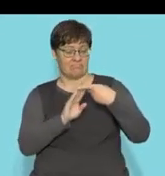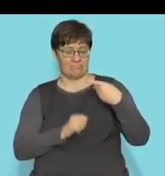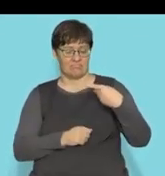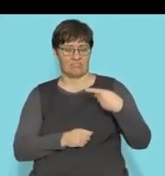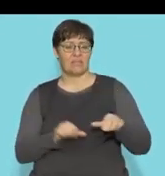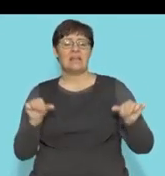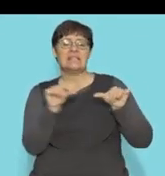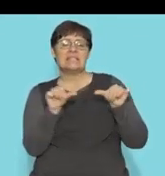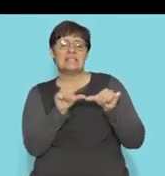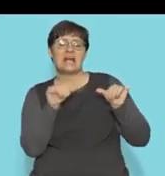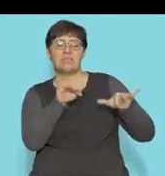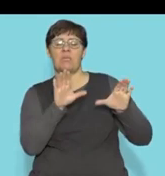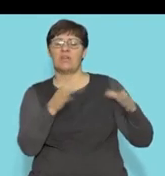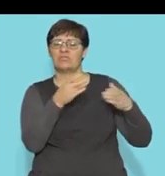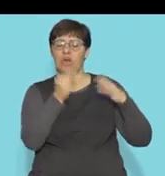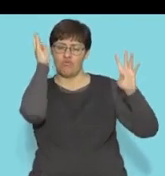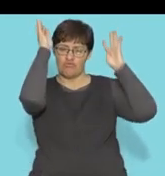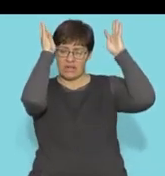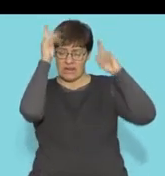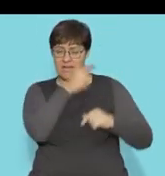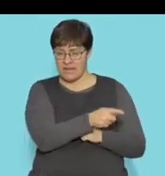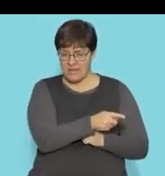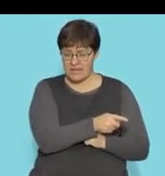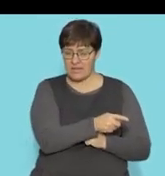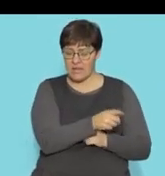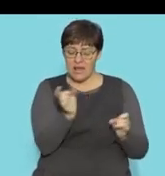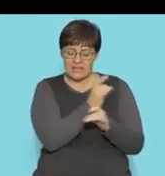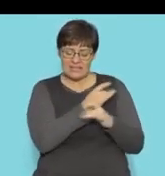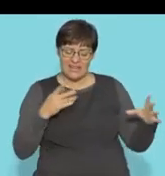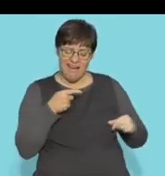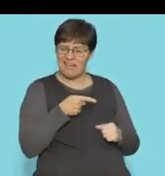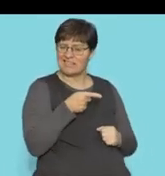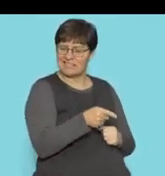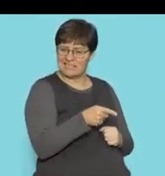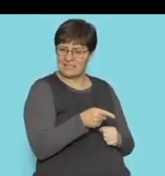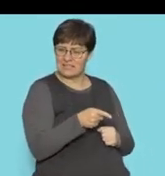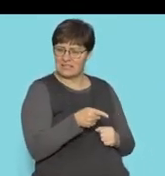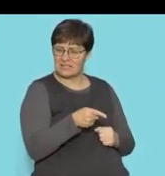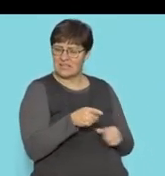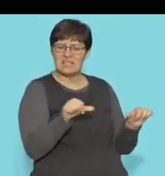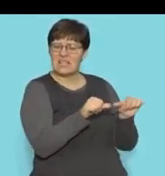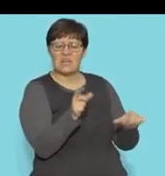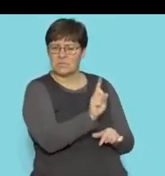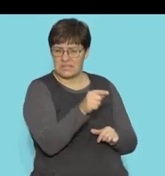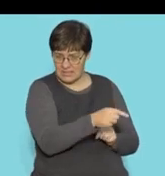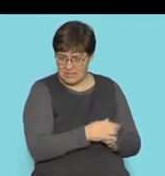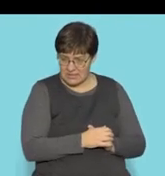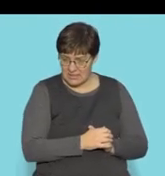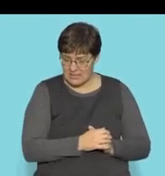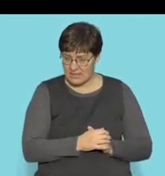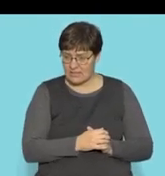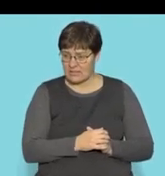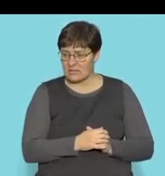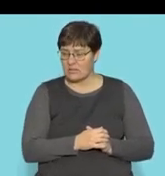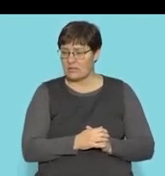What was the size of the population of reindeer at the beginning of the study? Now, what you can